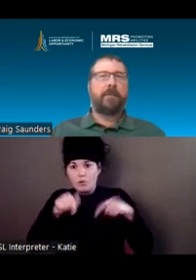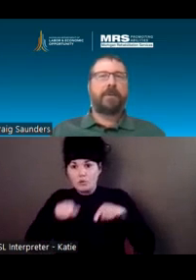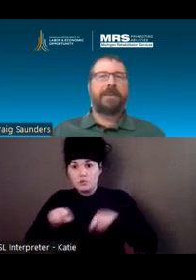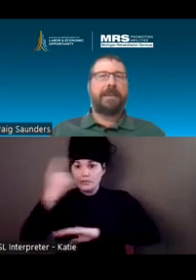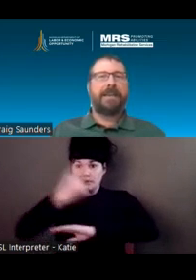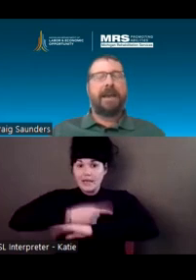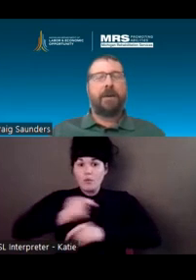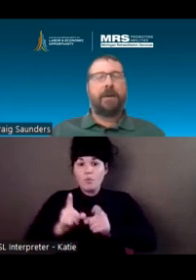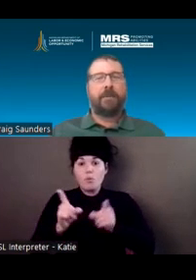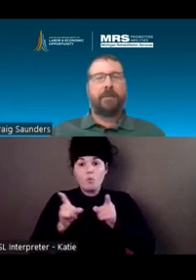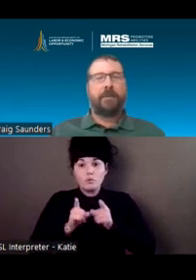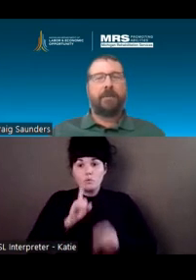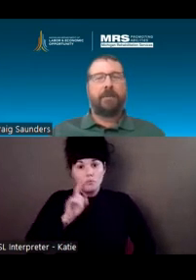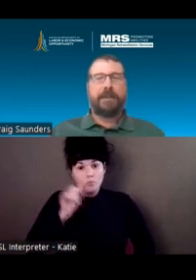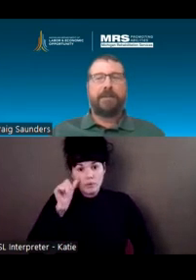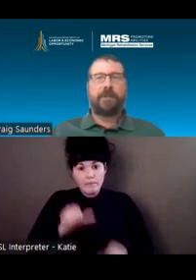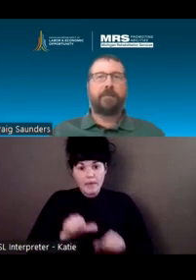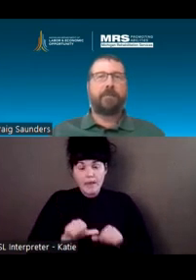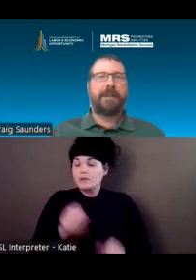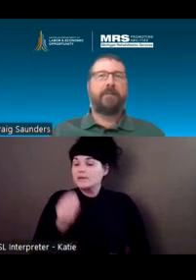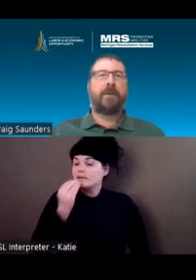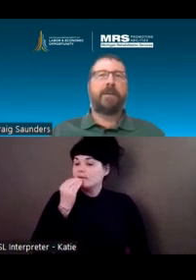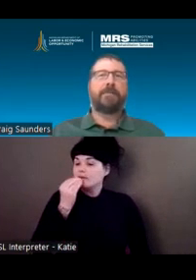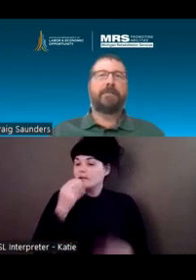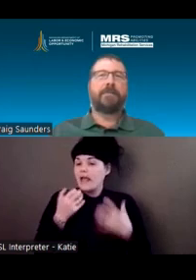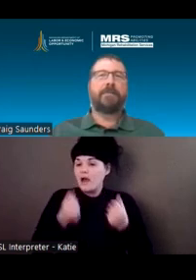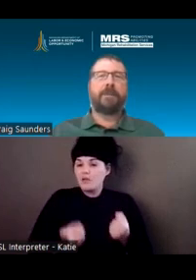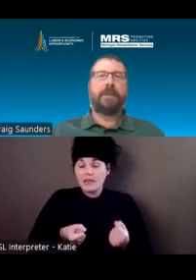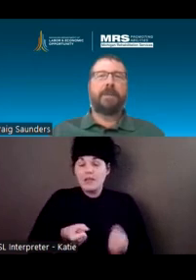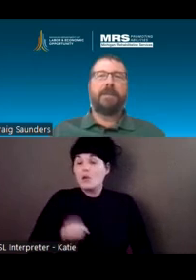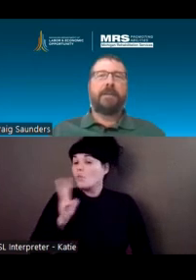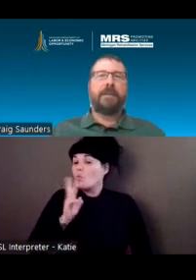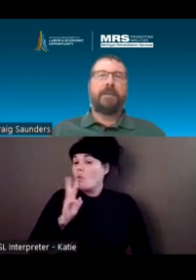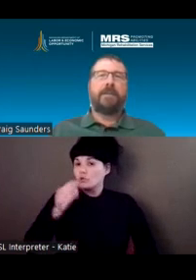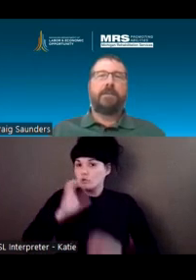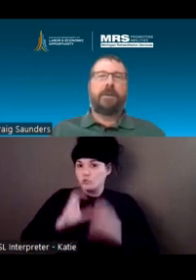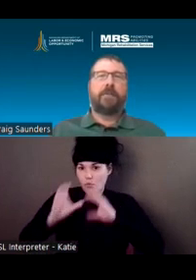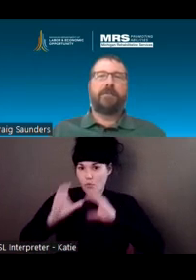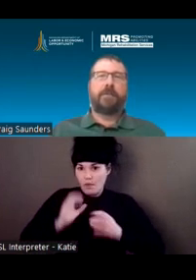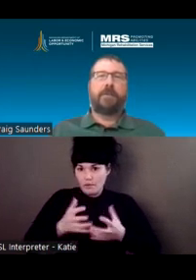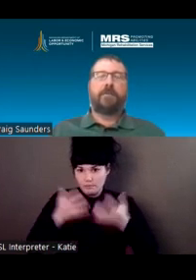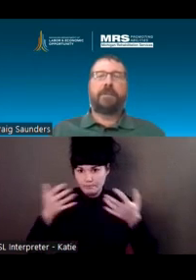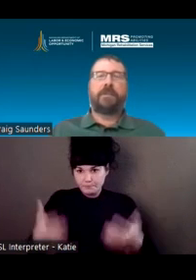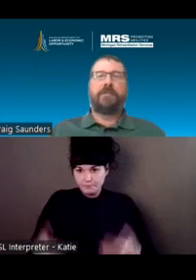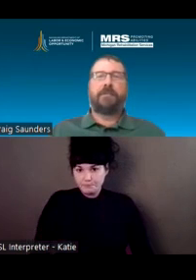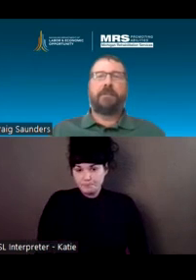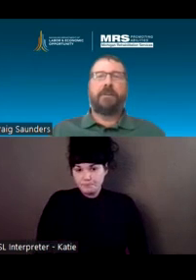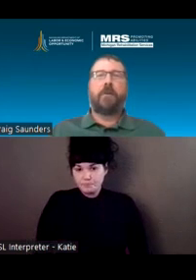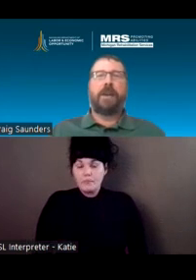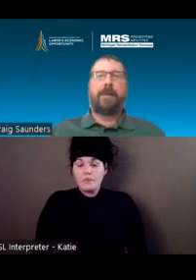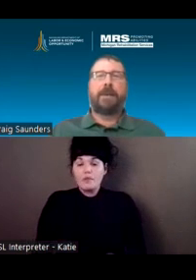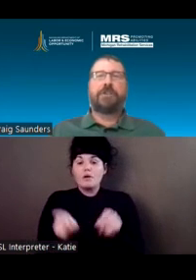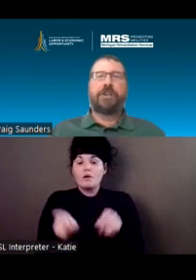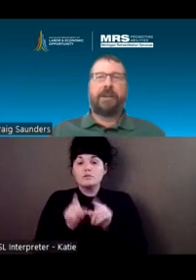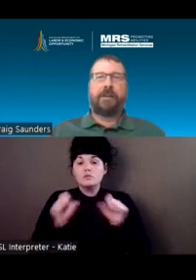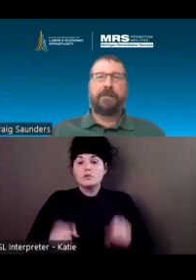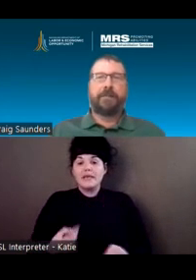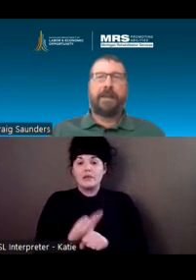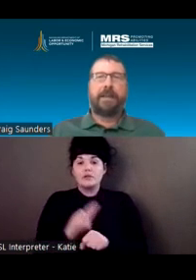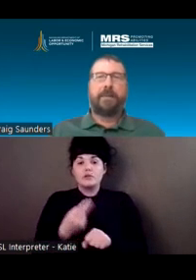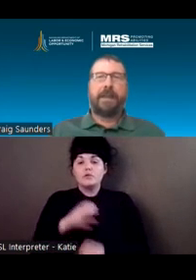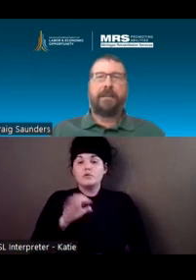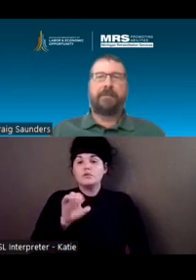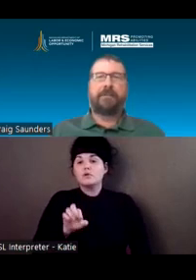Also remember to eat healthy and drink plenty of water. You can also use the ergonomic